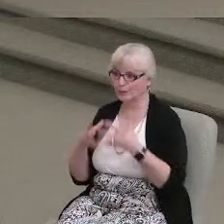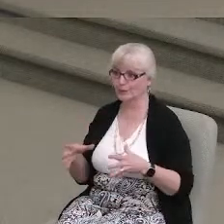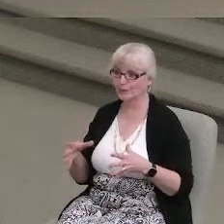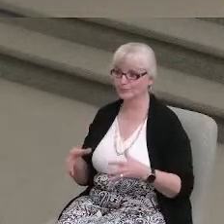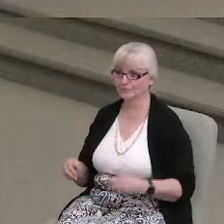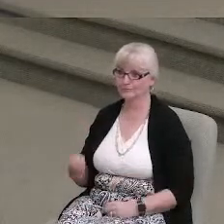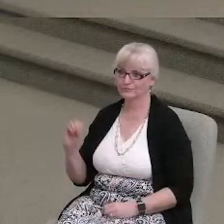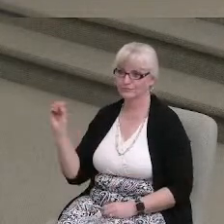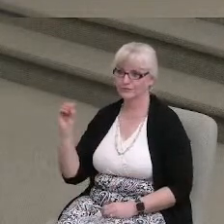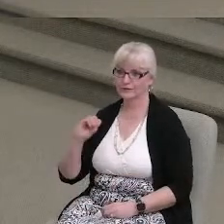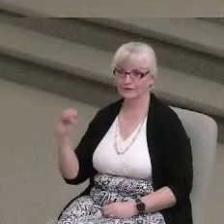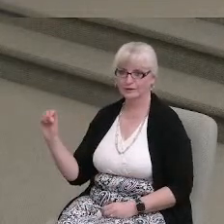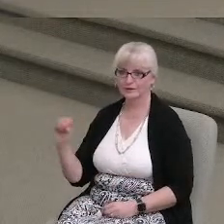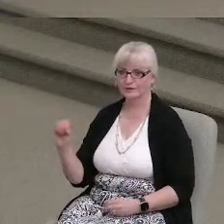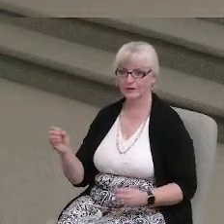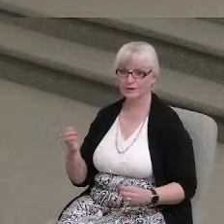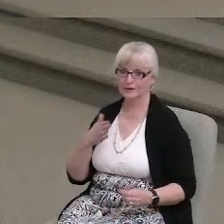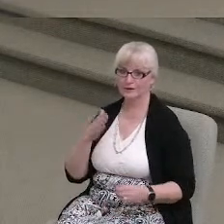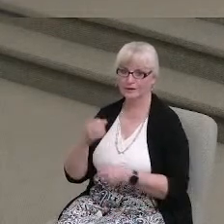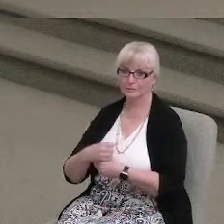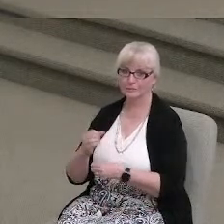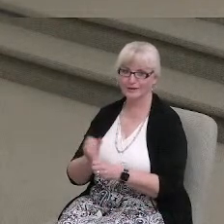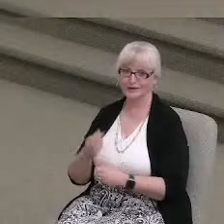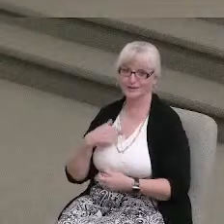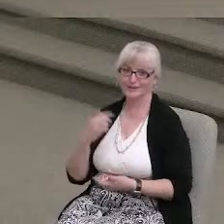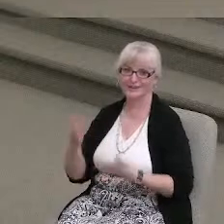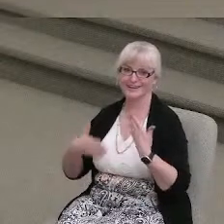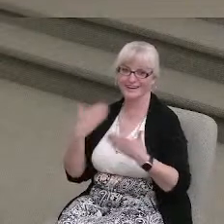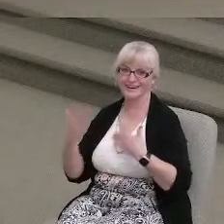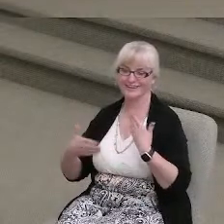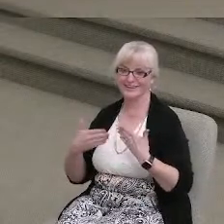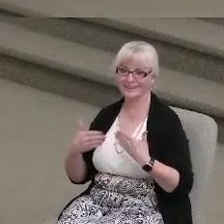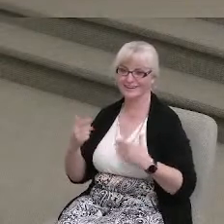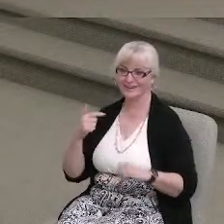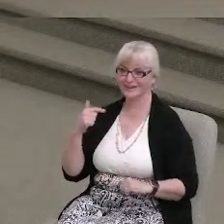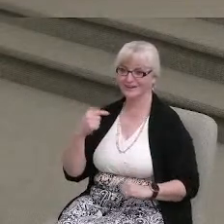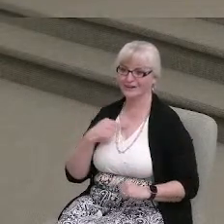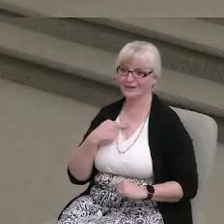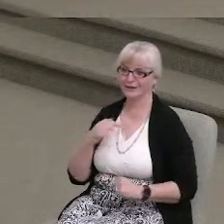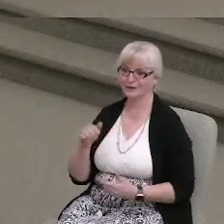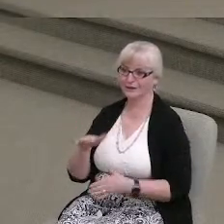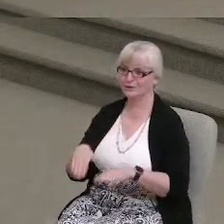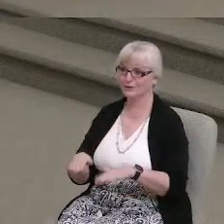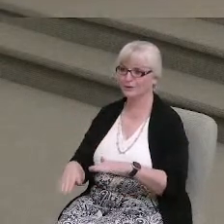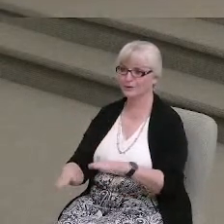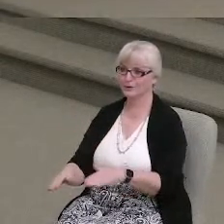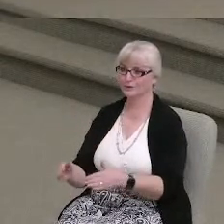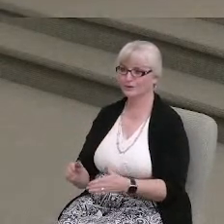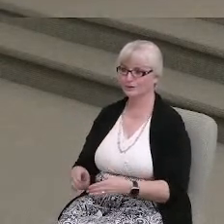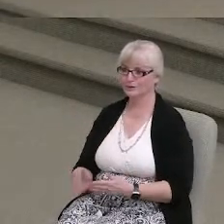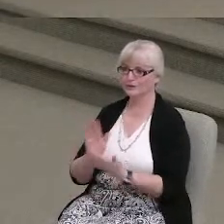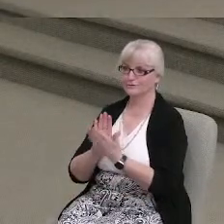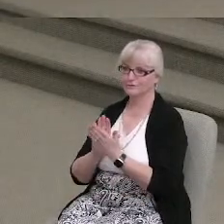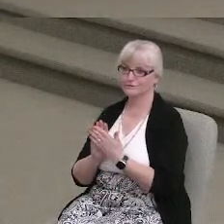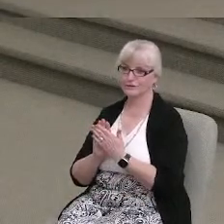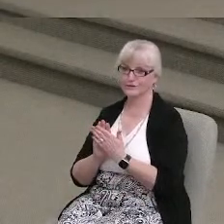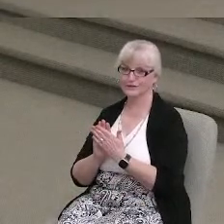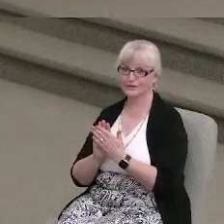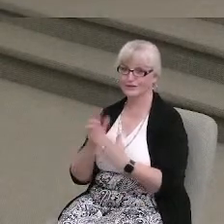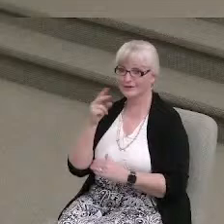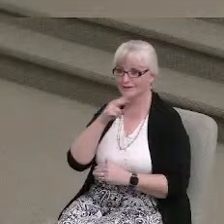Nothing makes me happier than when I get to walk up here to do something to serve the church and I get to